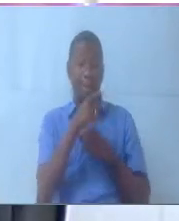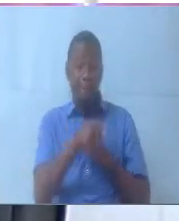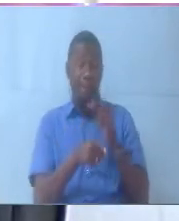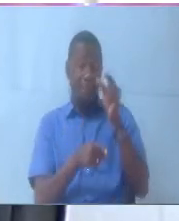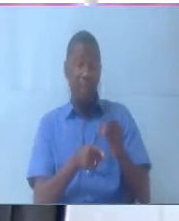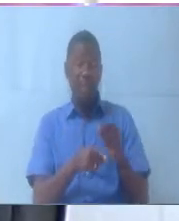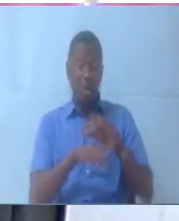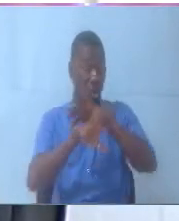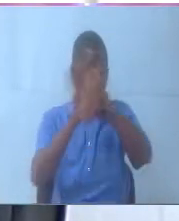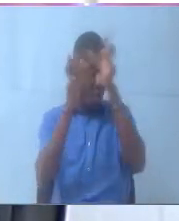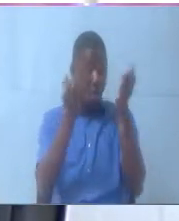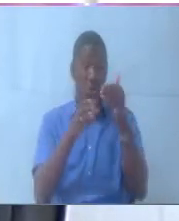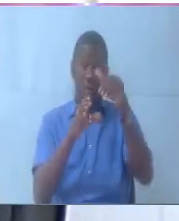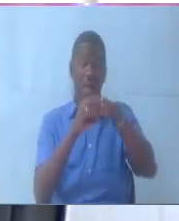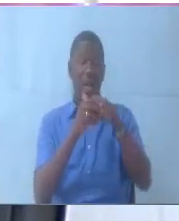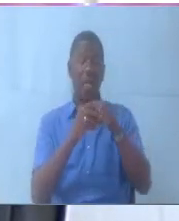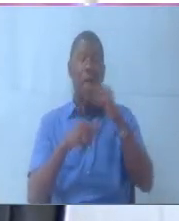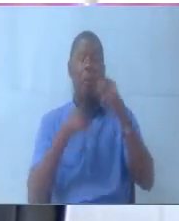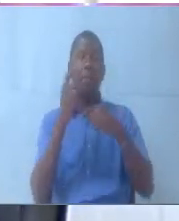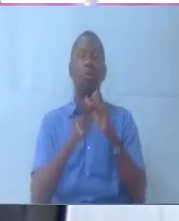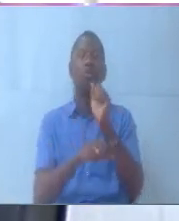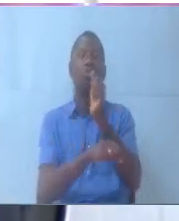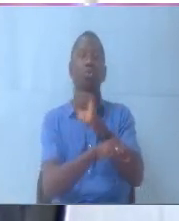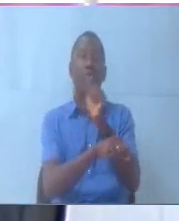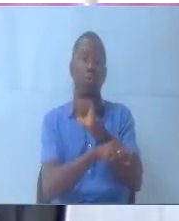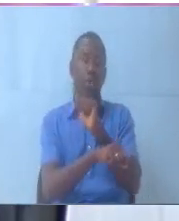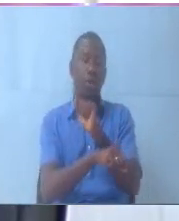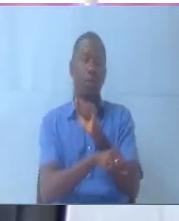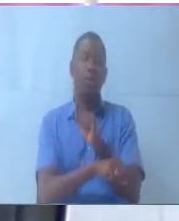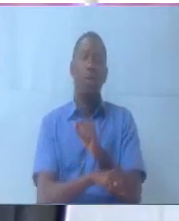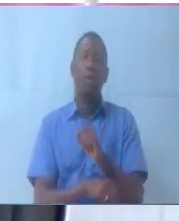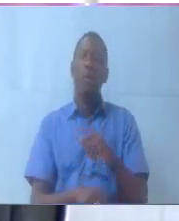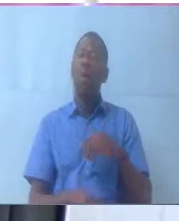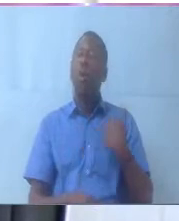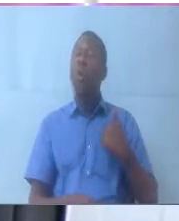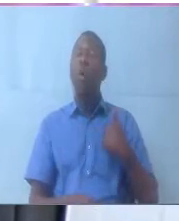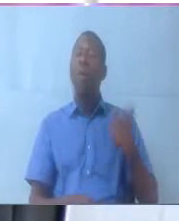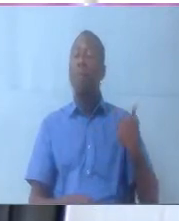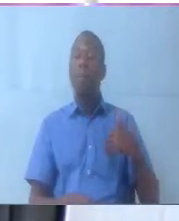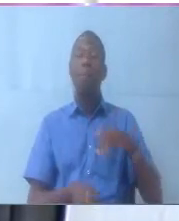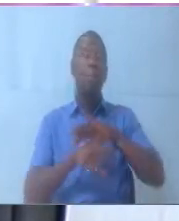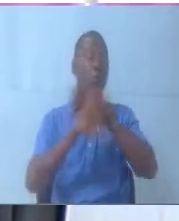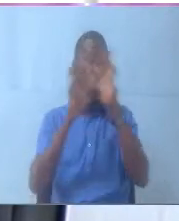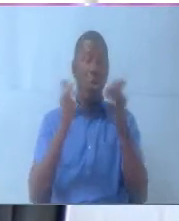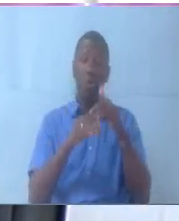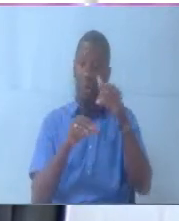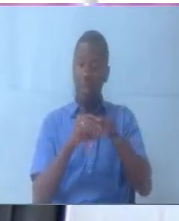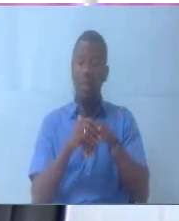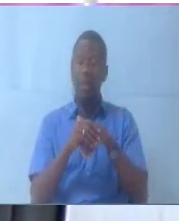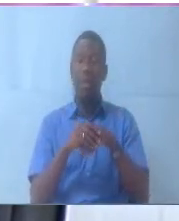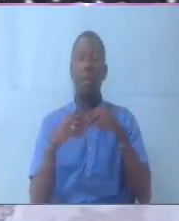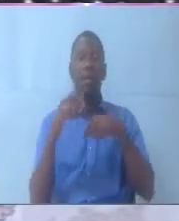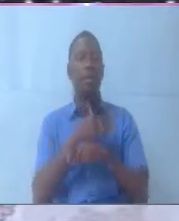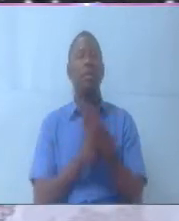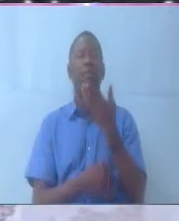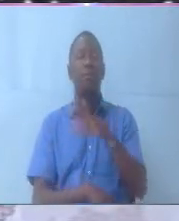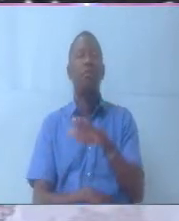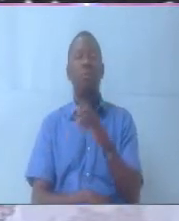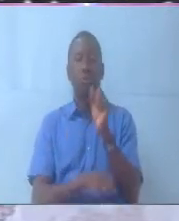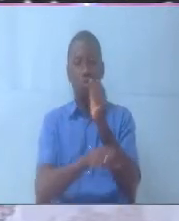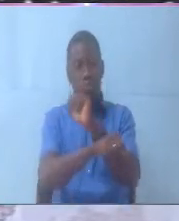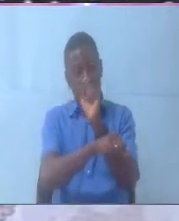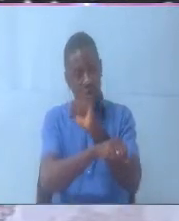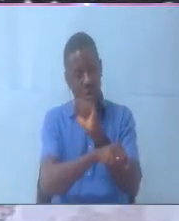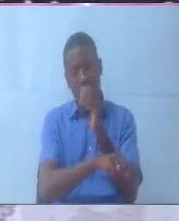men bebe dendinga kono abotanan sukutale The parties are from Sukuta. menu beba kono ibota sukutale I said, well, I do not have